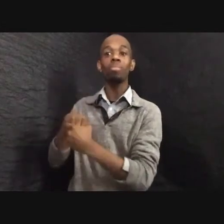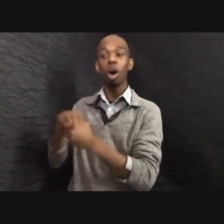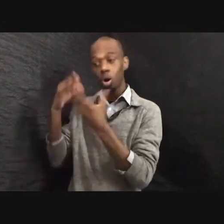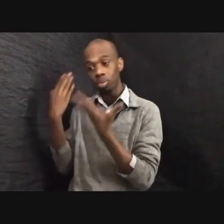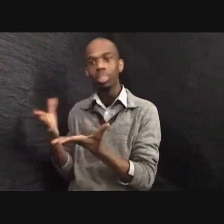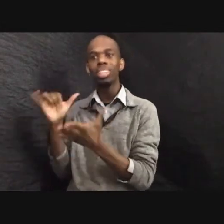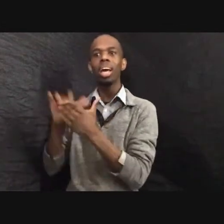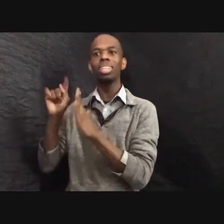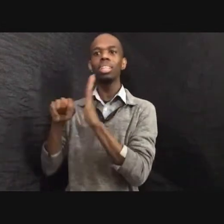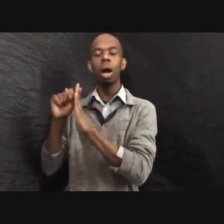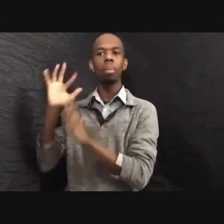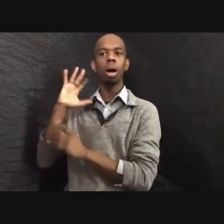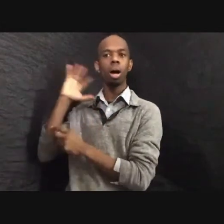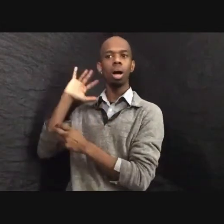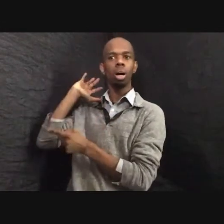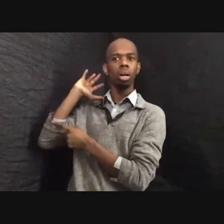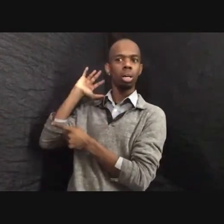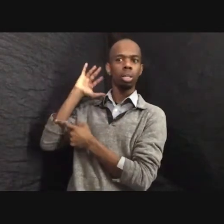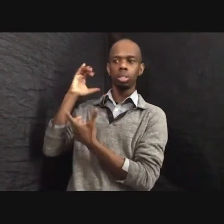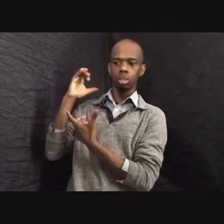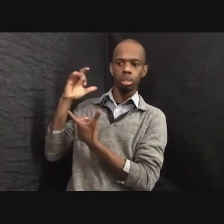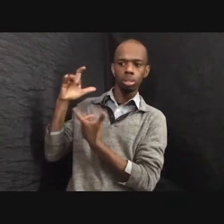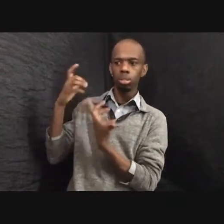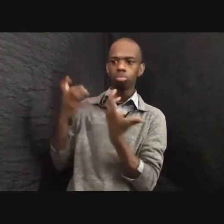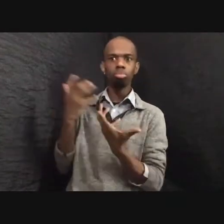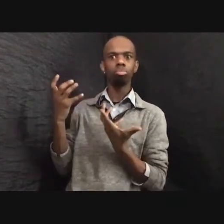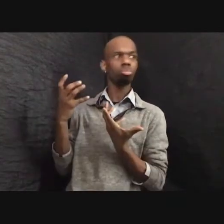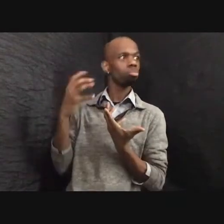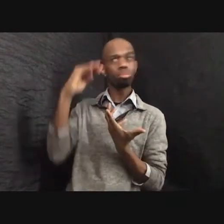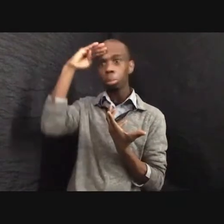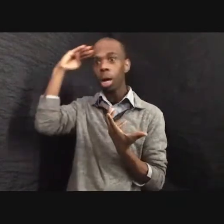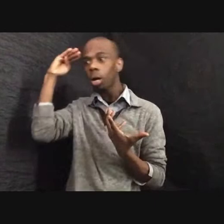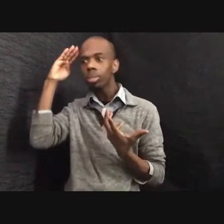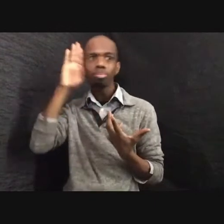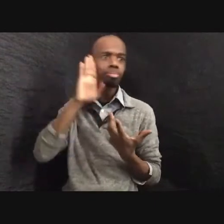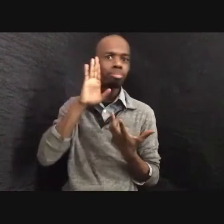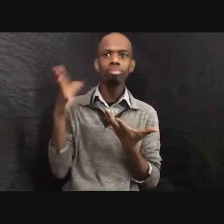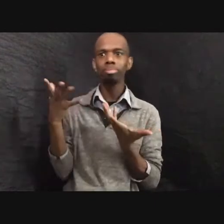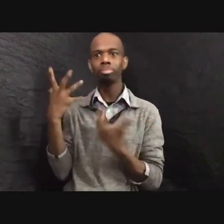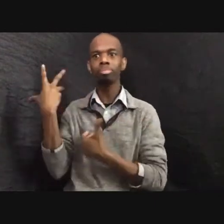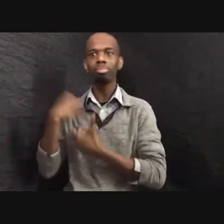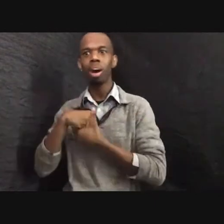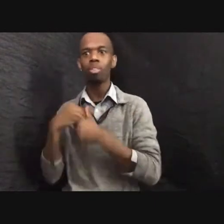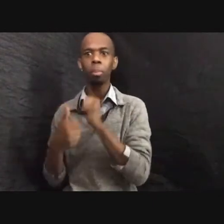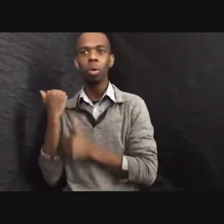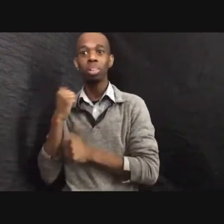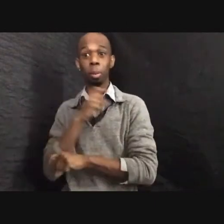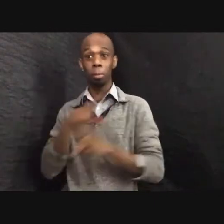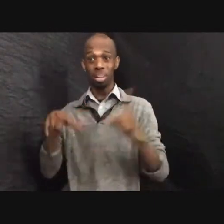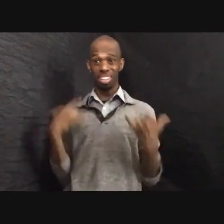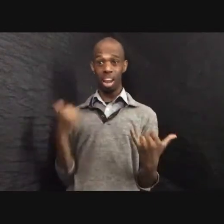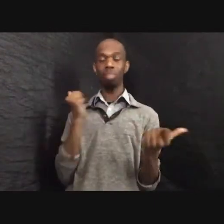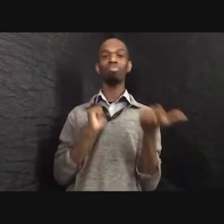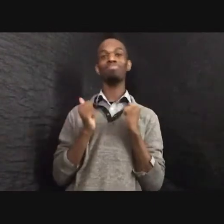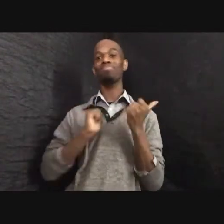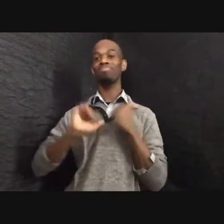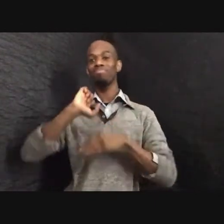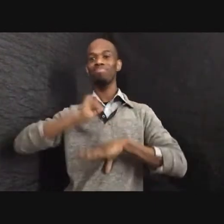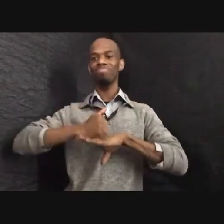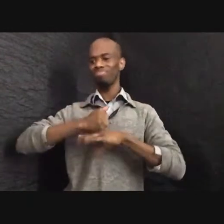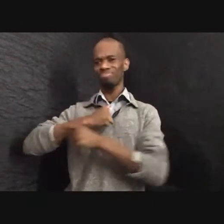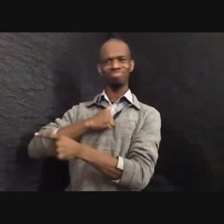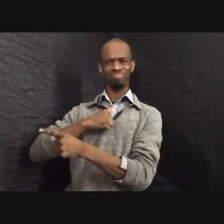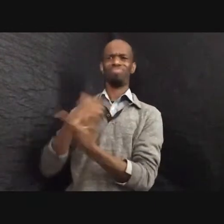in that show when Trayvon Martin was killed, and I walked to the stage that day to do my show, and I was in tears, and I was like,